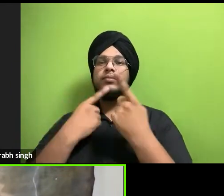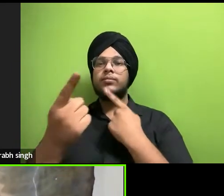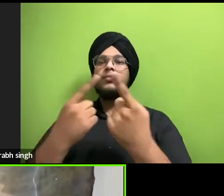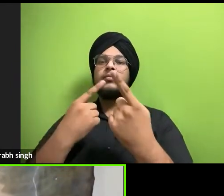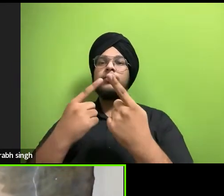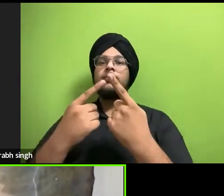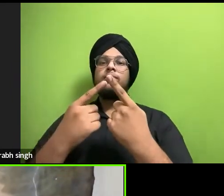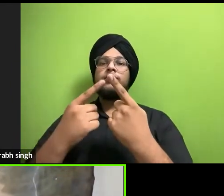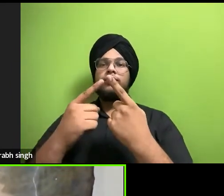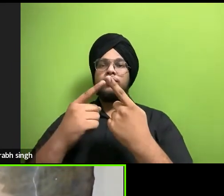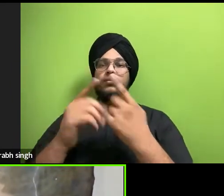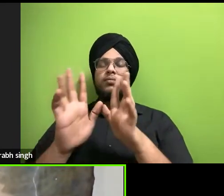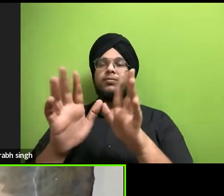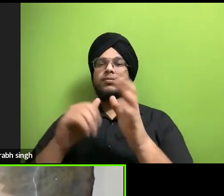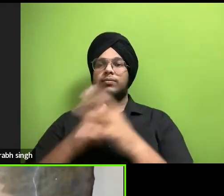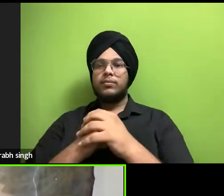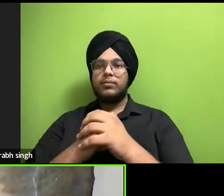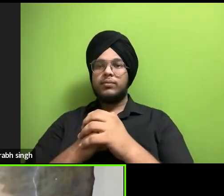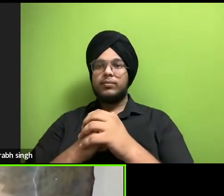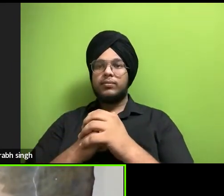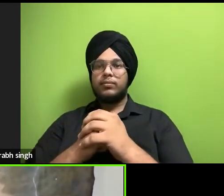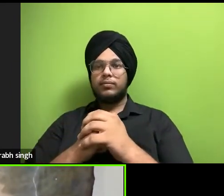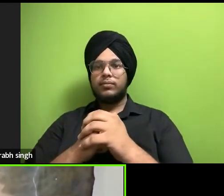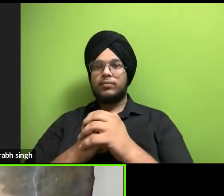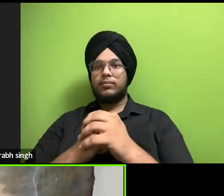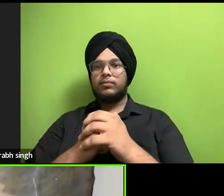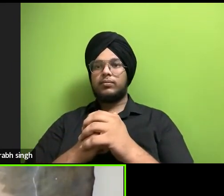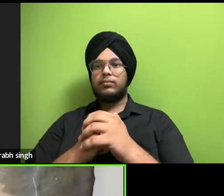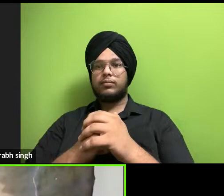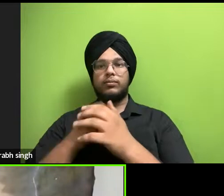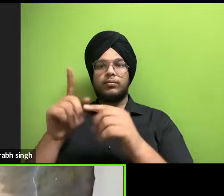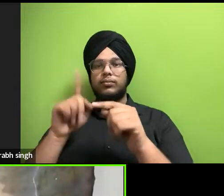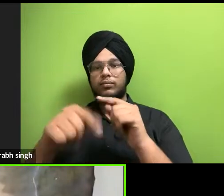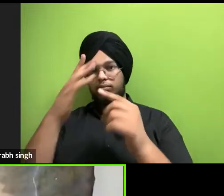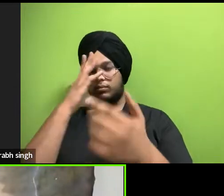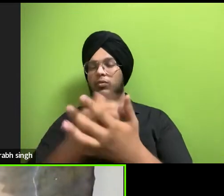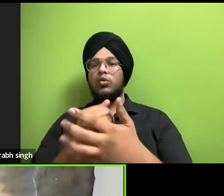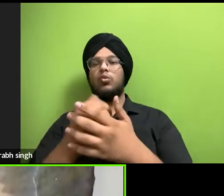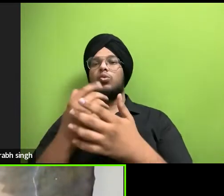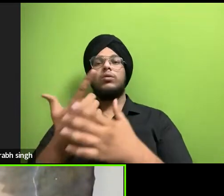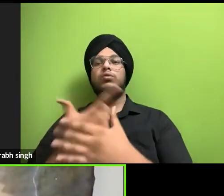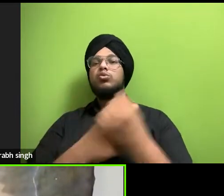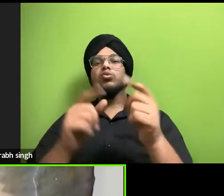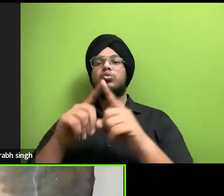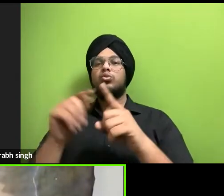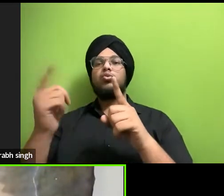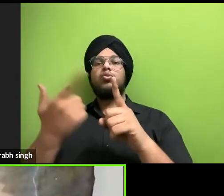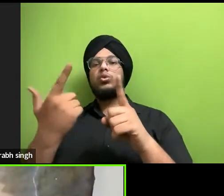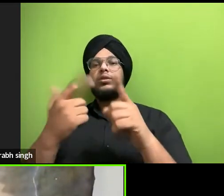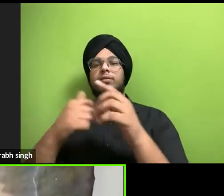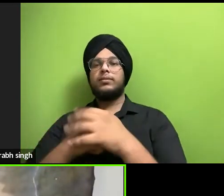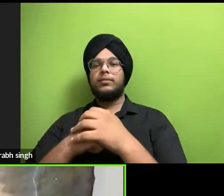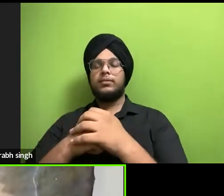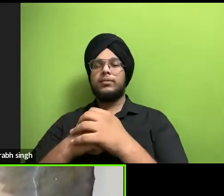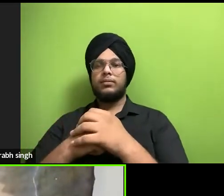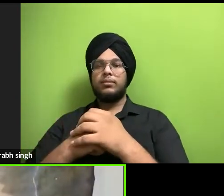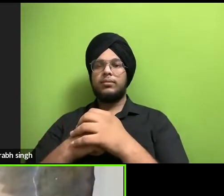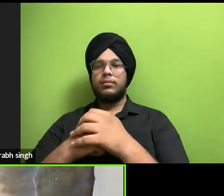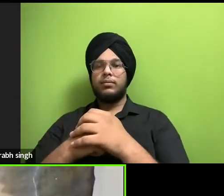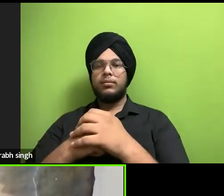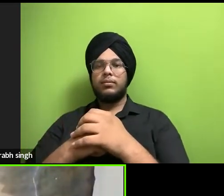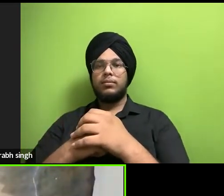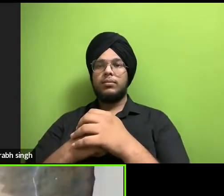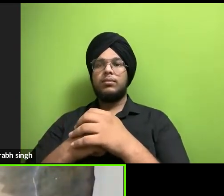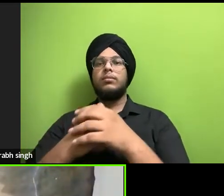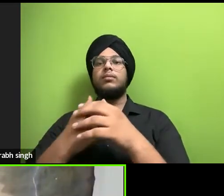of little ones. But they couldn't decide on what to describe it. That's how we got our name, M for